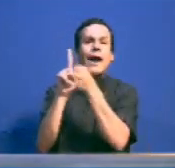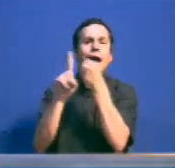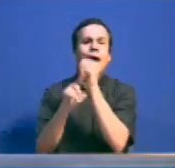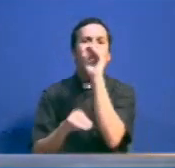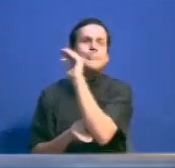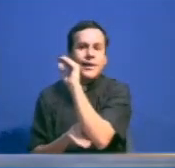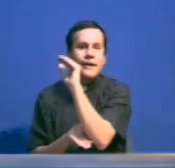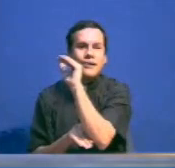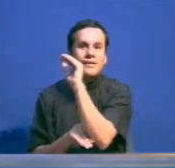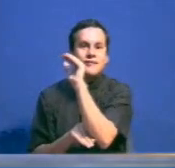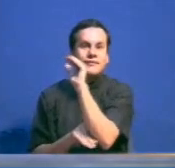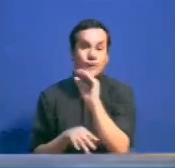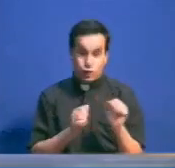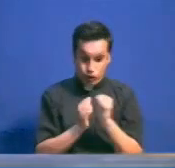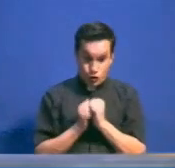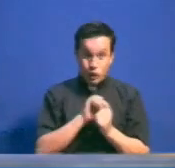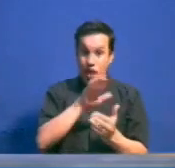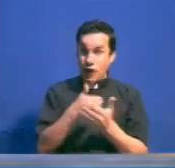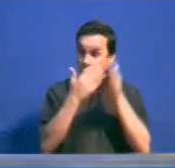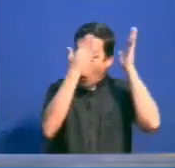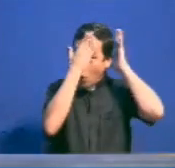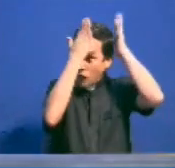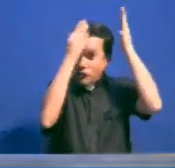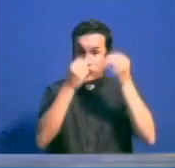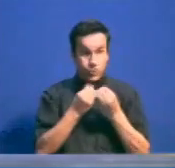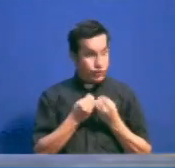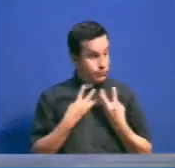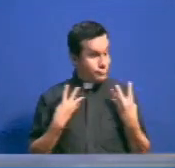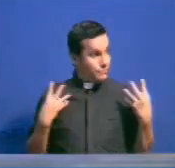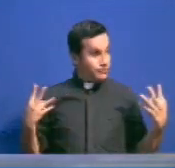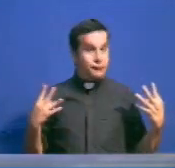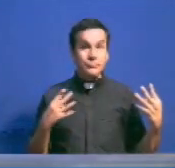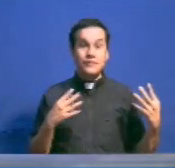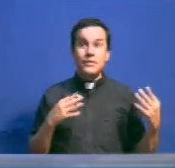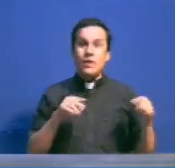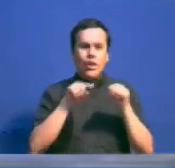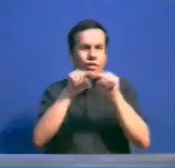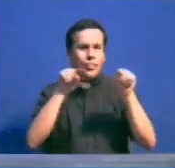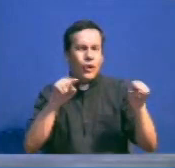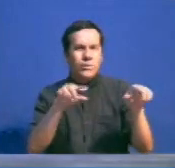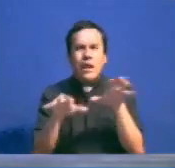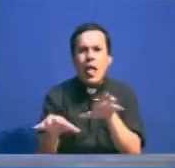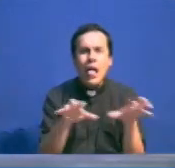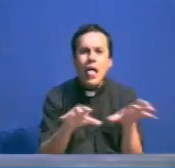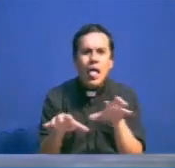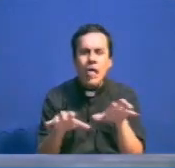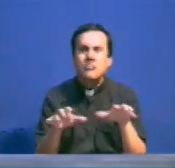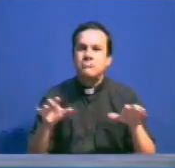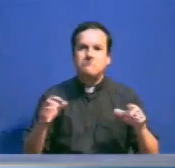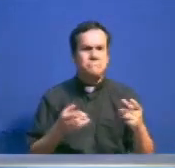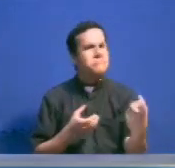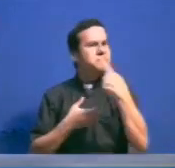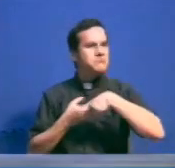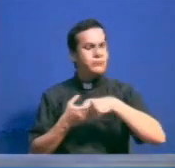together to request you, to request everyone who is able to assist us so that we can also complement